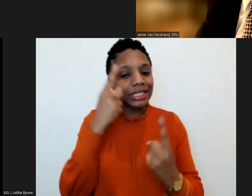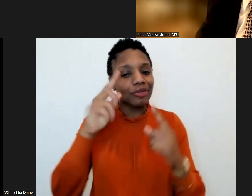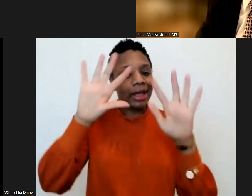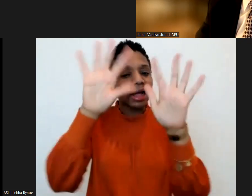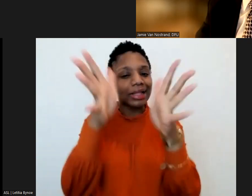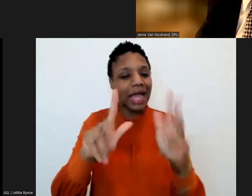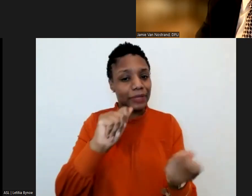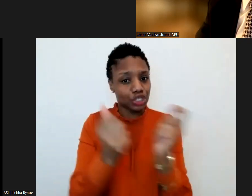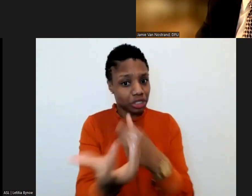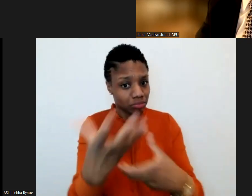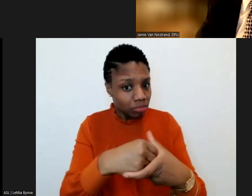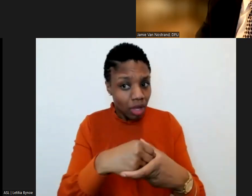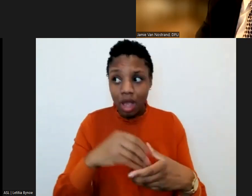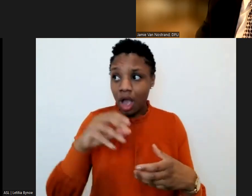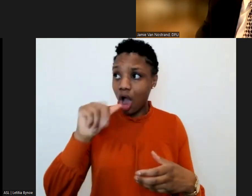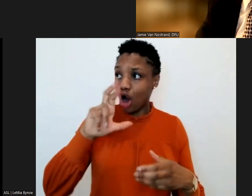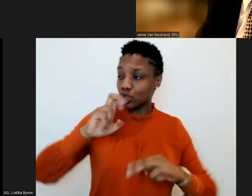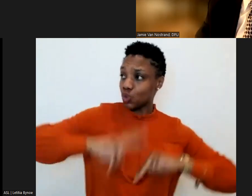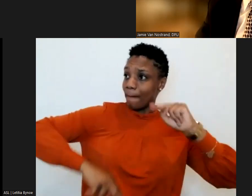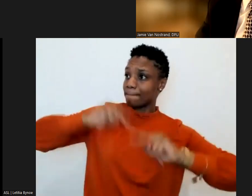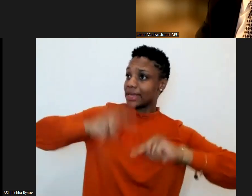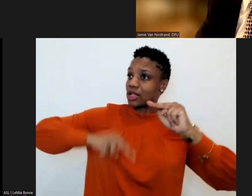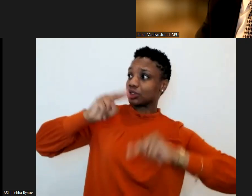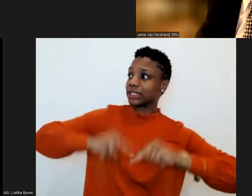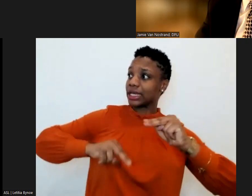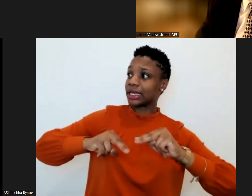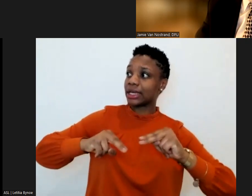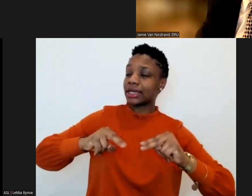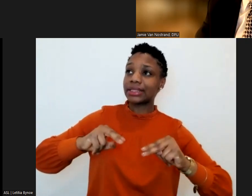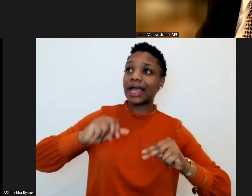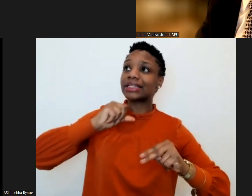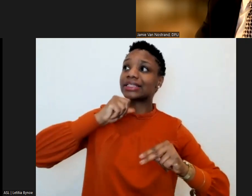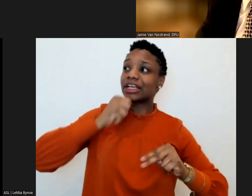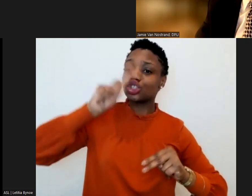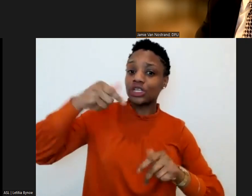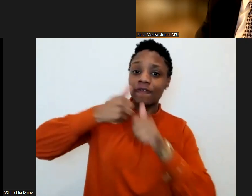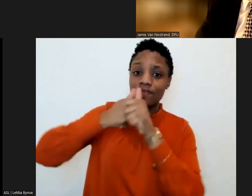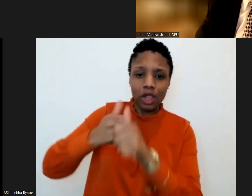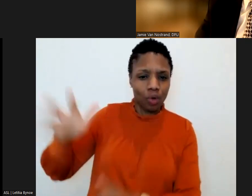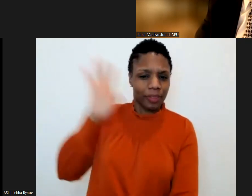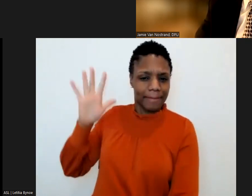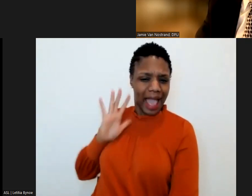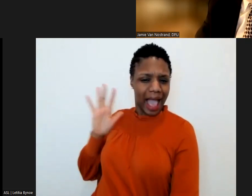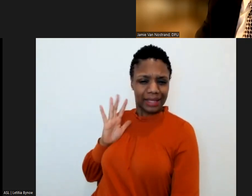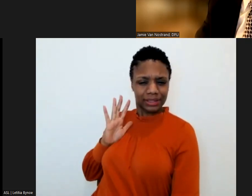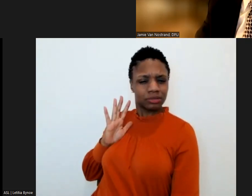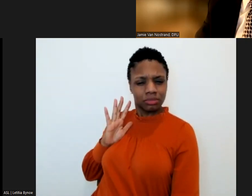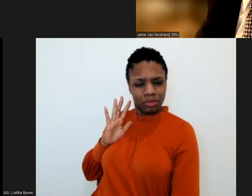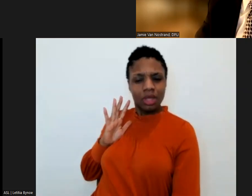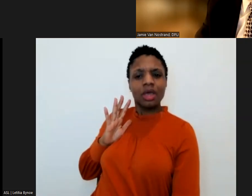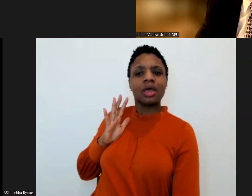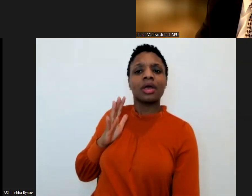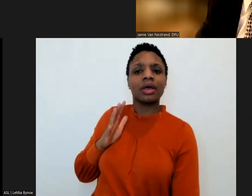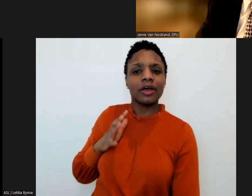into account? Are you building things in a manner that don't just look at historical climate patterns, but are looking at